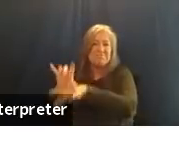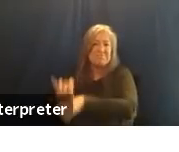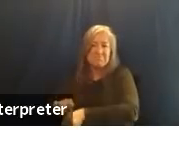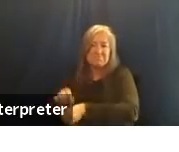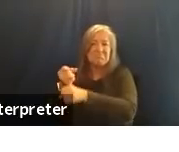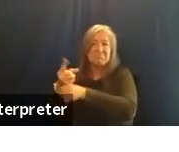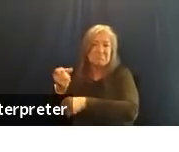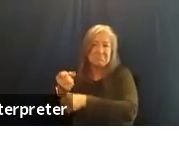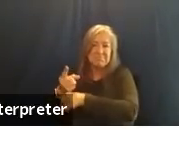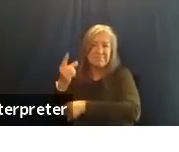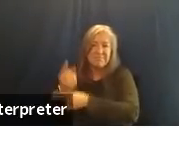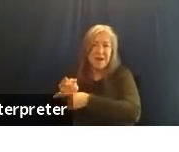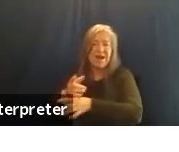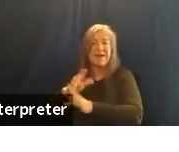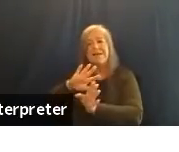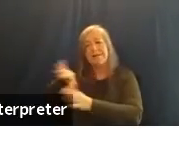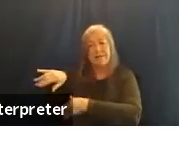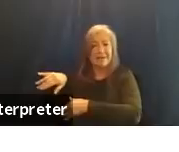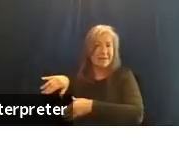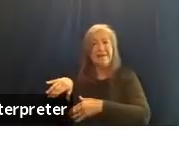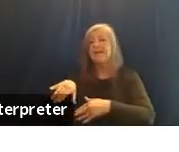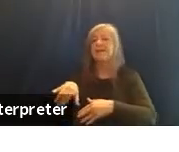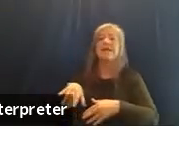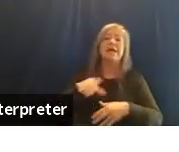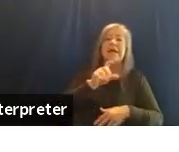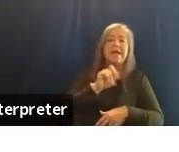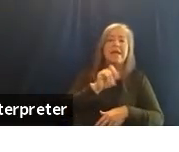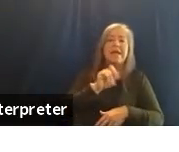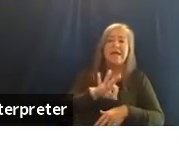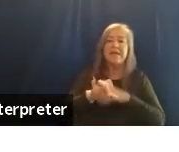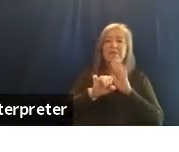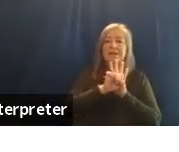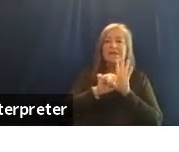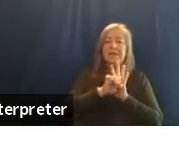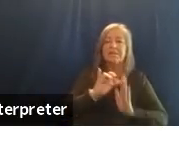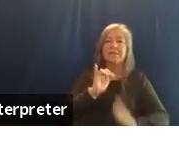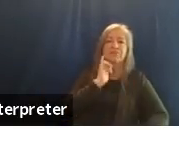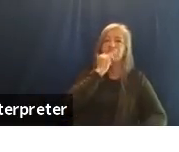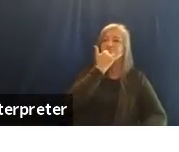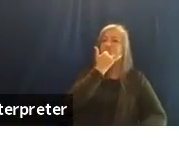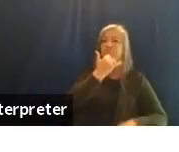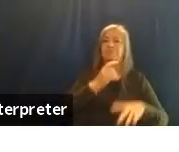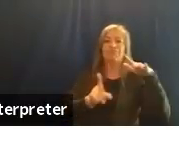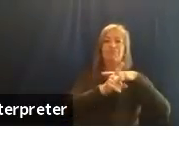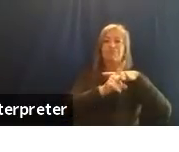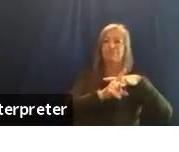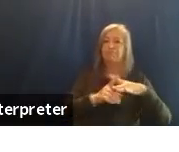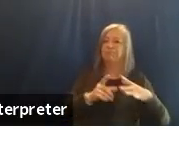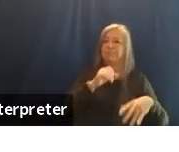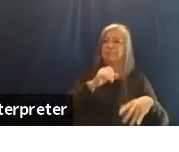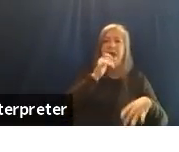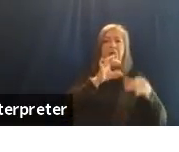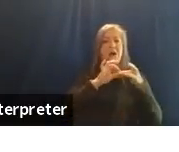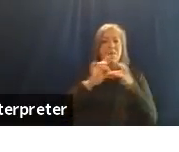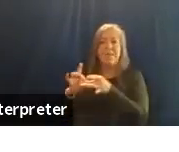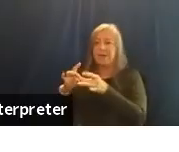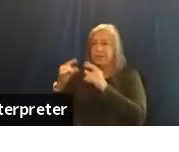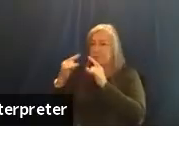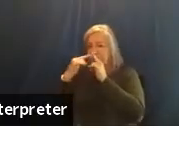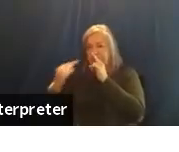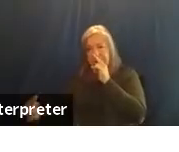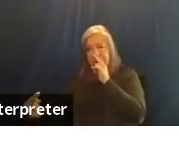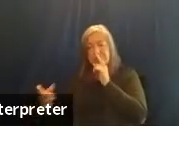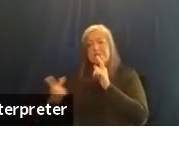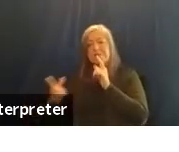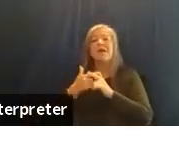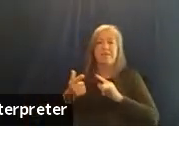today. That's the ones we're more concerned about, obviously. If you have any of those symptoms present, you would answer yes. So have you been in close contact with